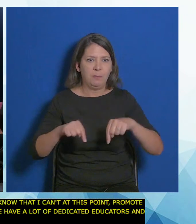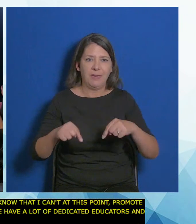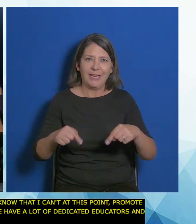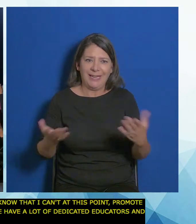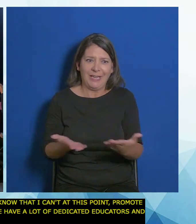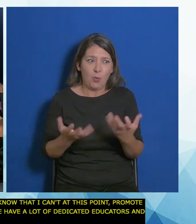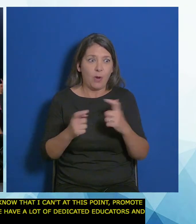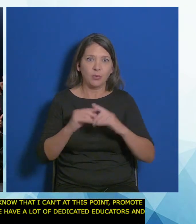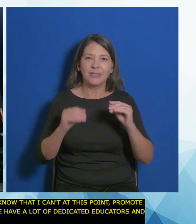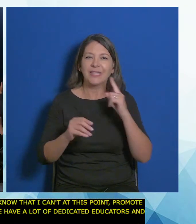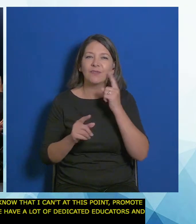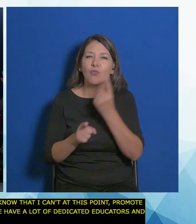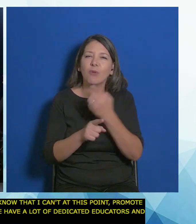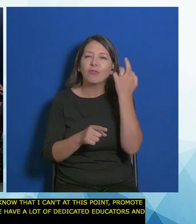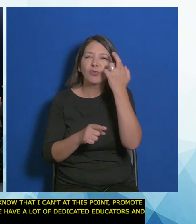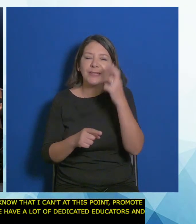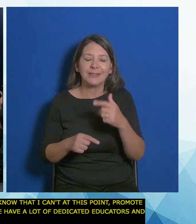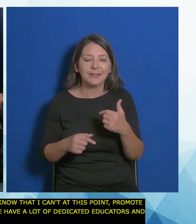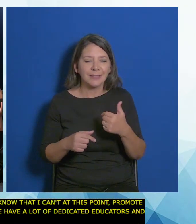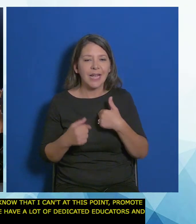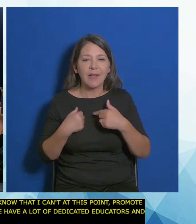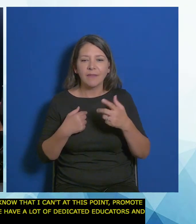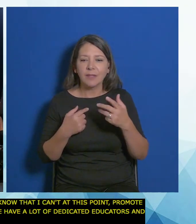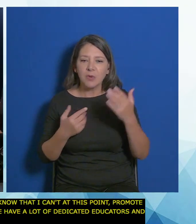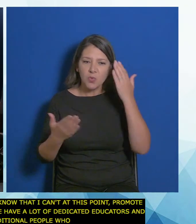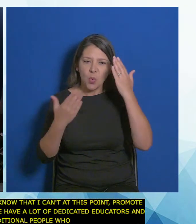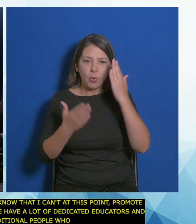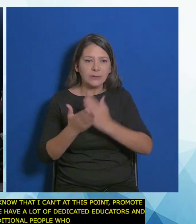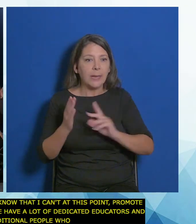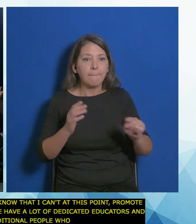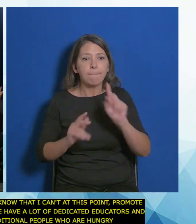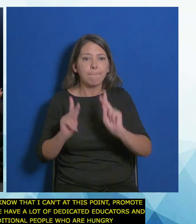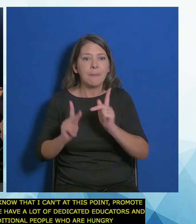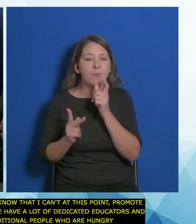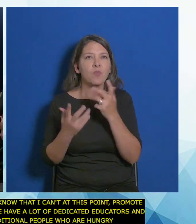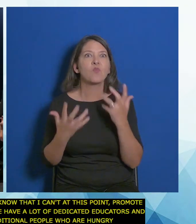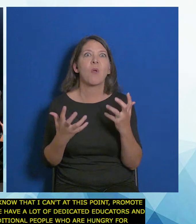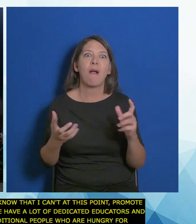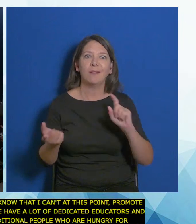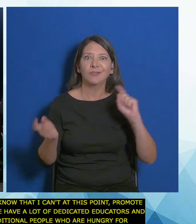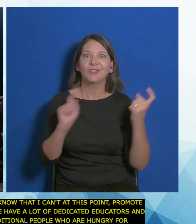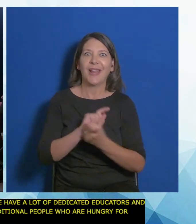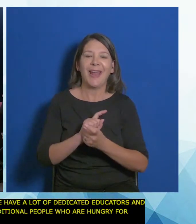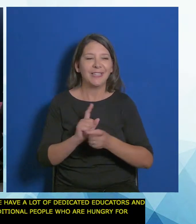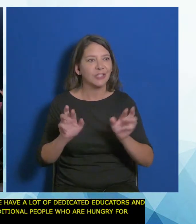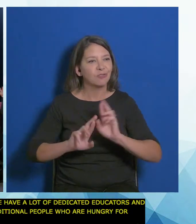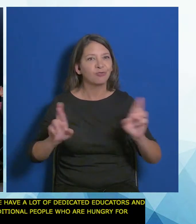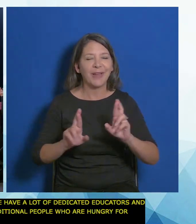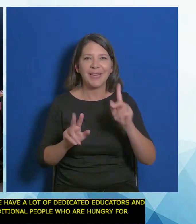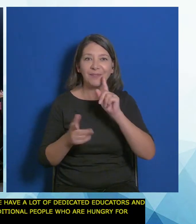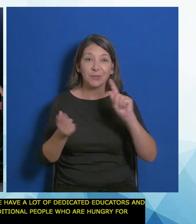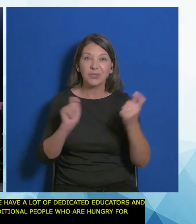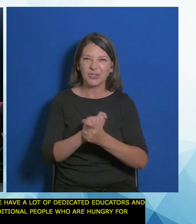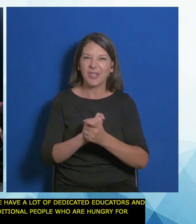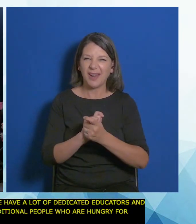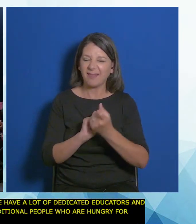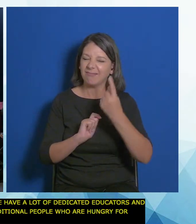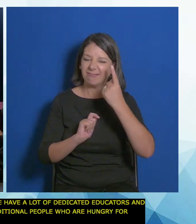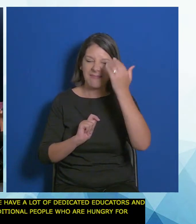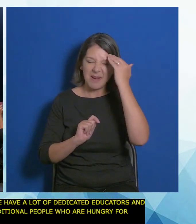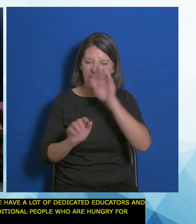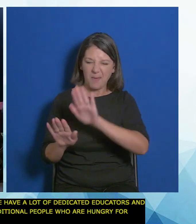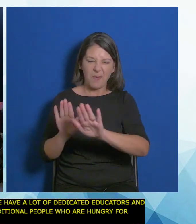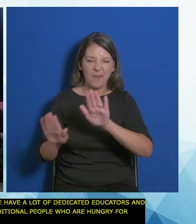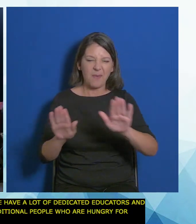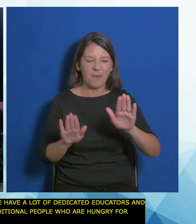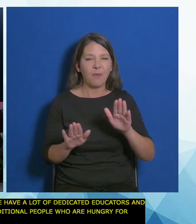who are hungry for wanting and ready for the change. And again, we go back to this cultural thing from